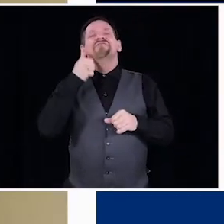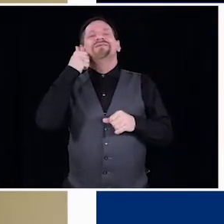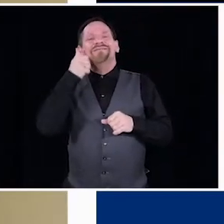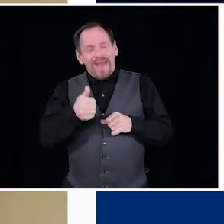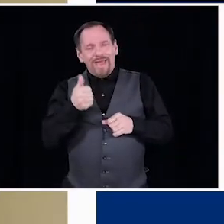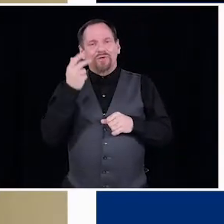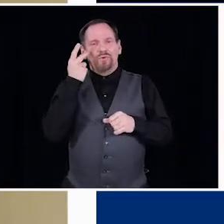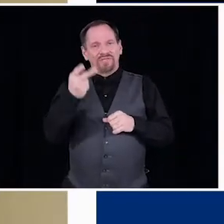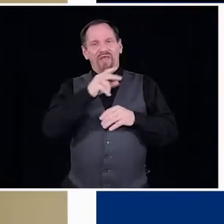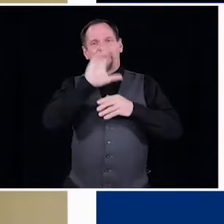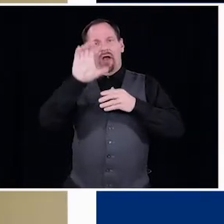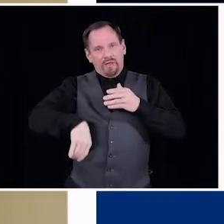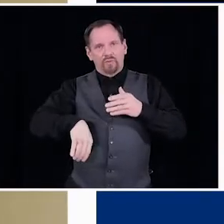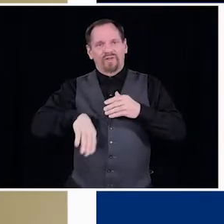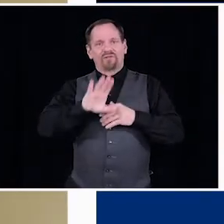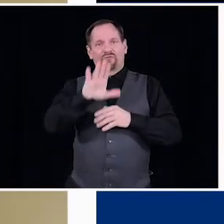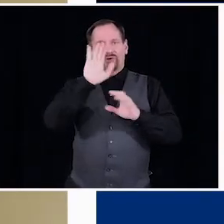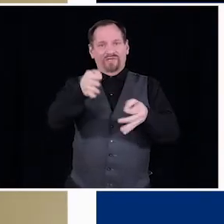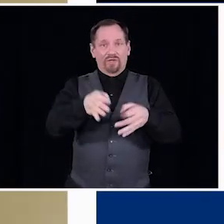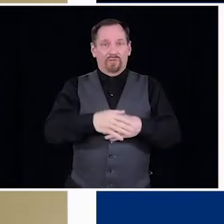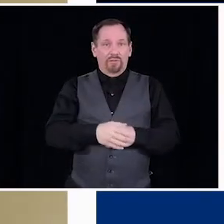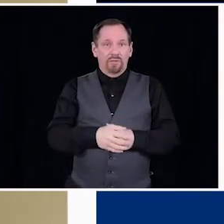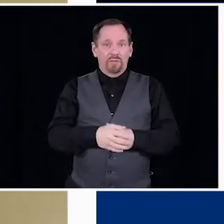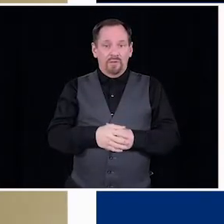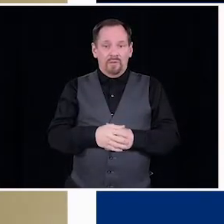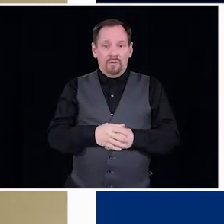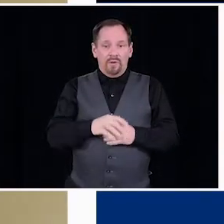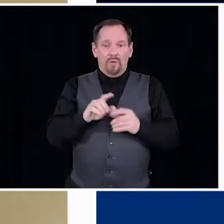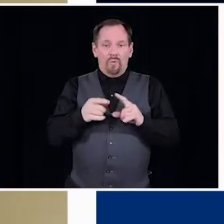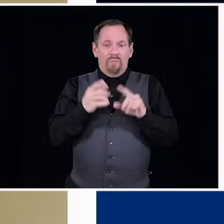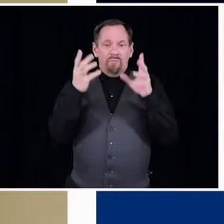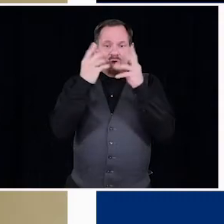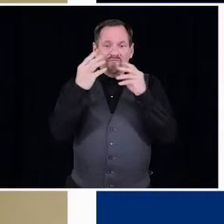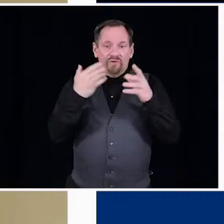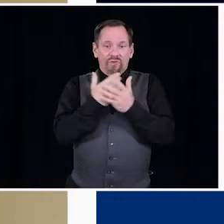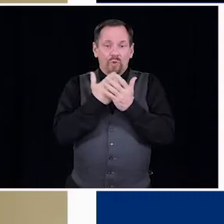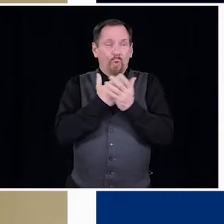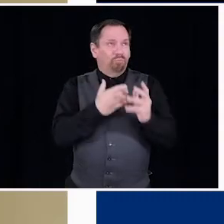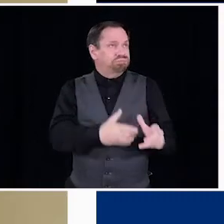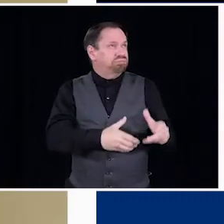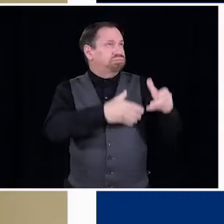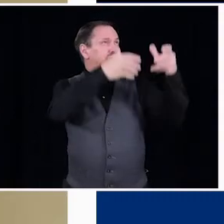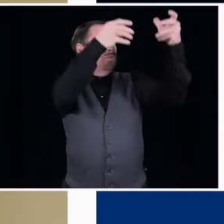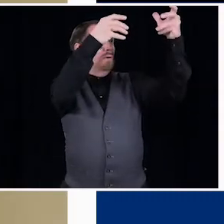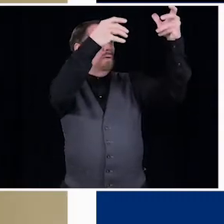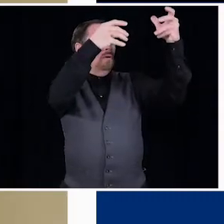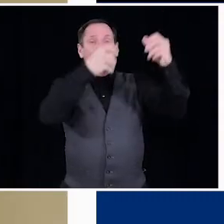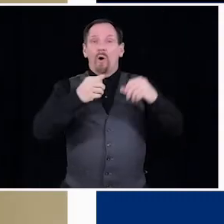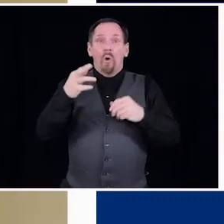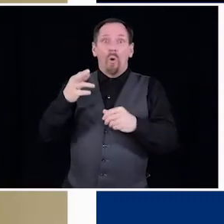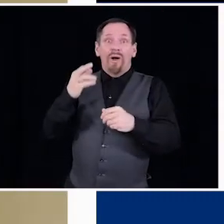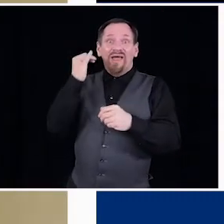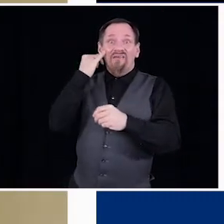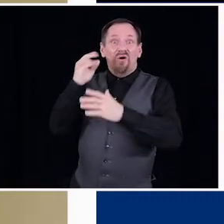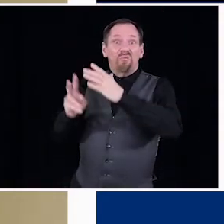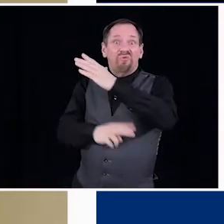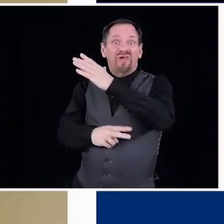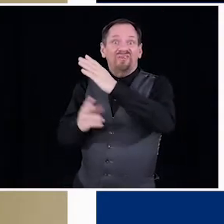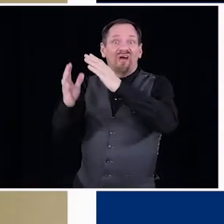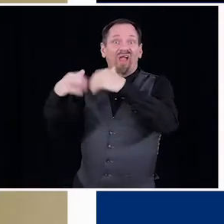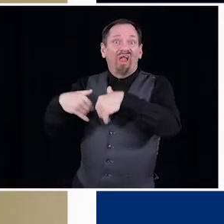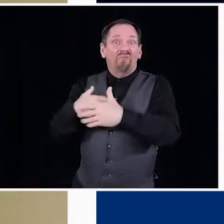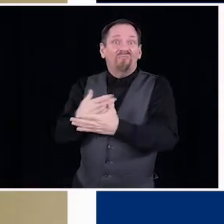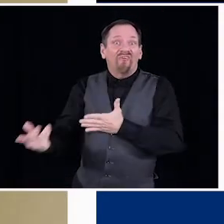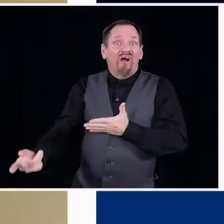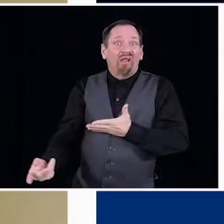consequences of decisions made by engineers. When a beautiful new skyscraper goes up, or when a bridge collapses. When